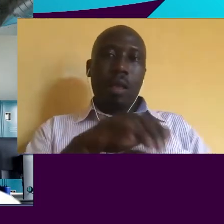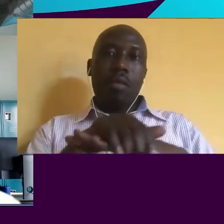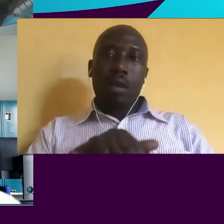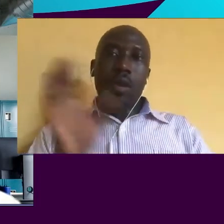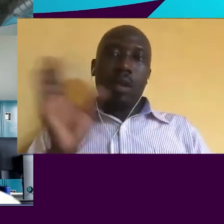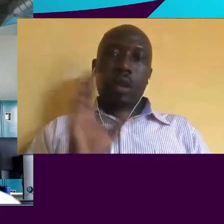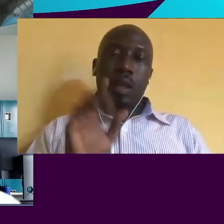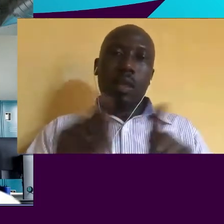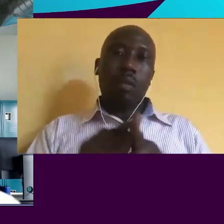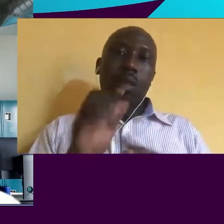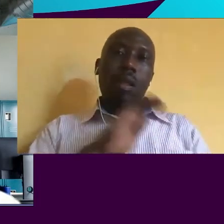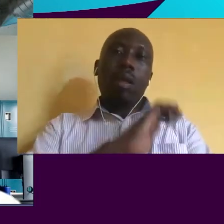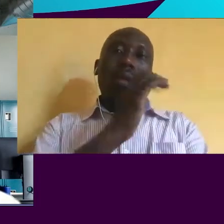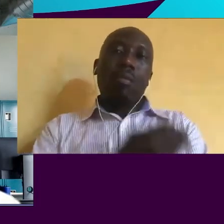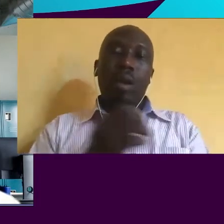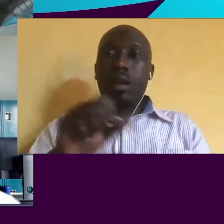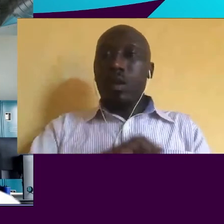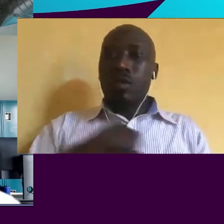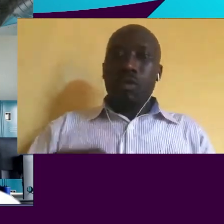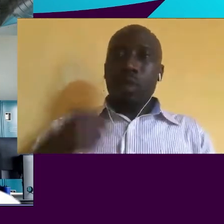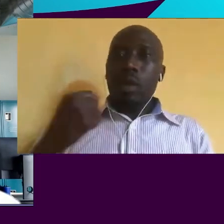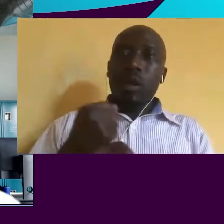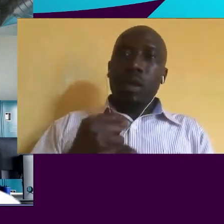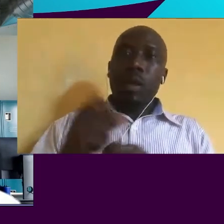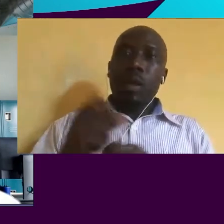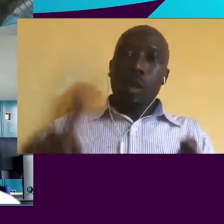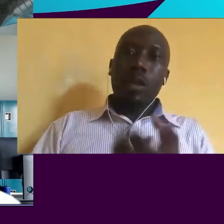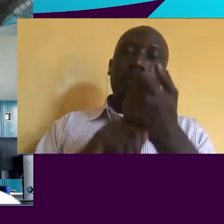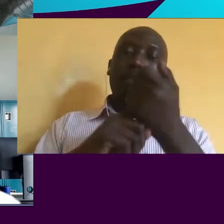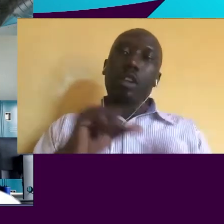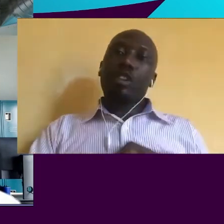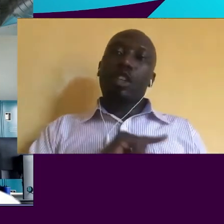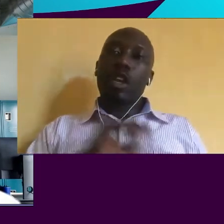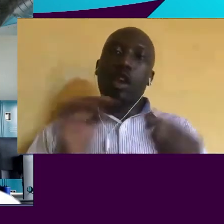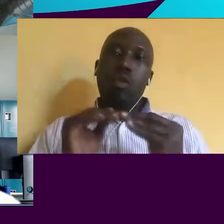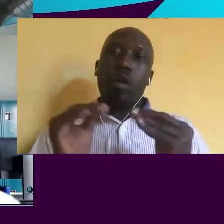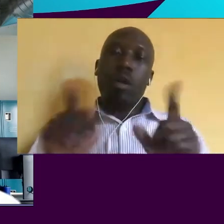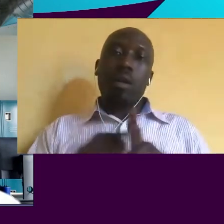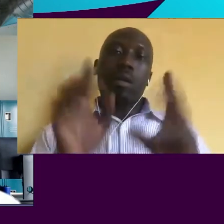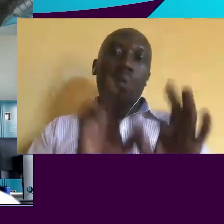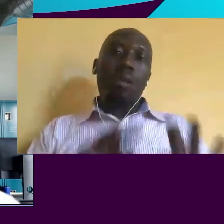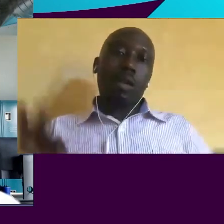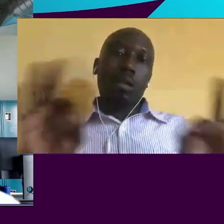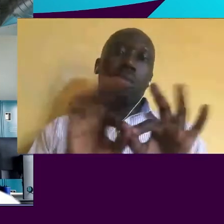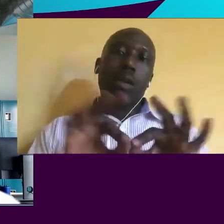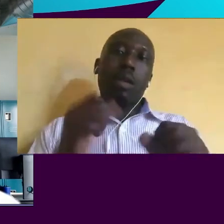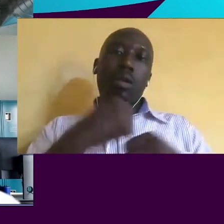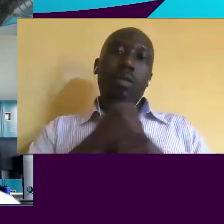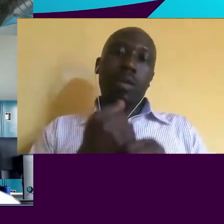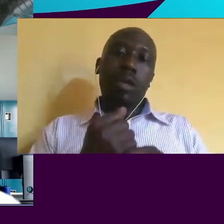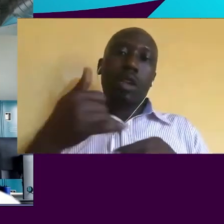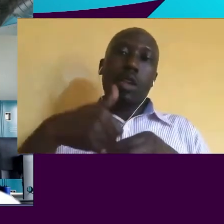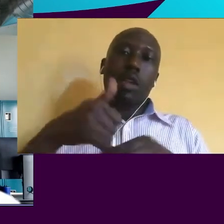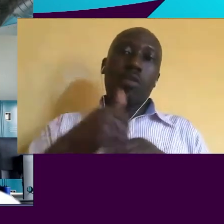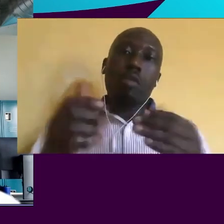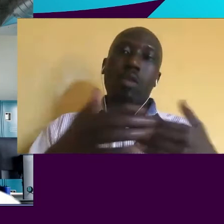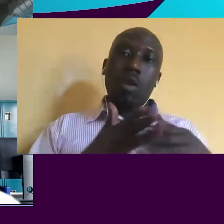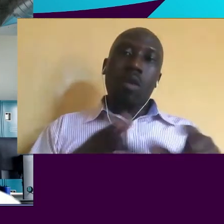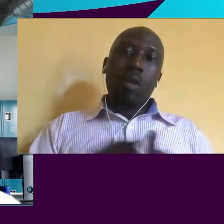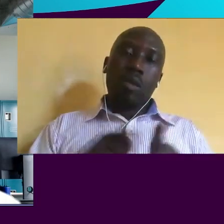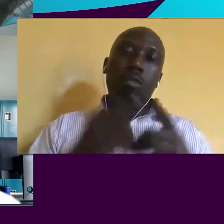women and girls and achieving gender equality is crucial to creating inclusive, open, and prosperous